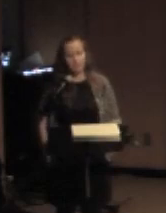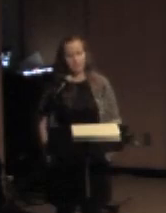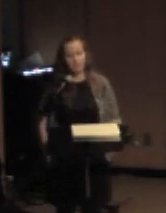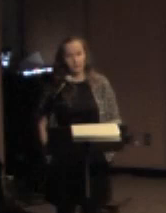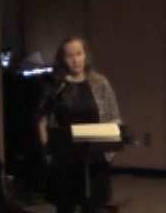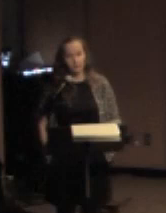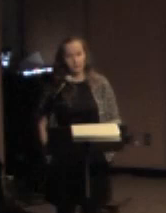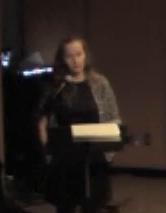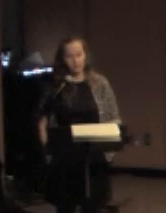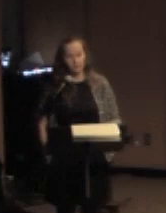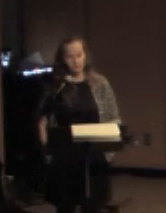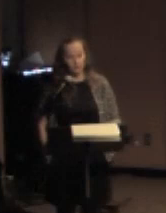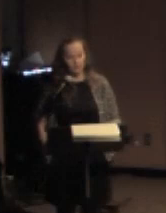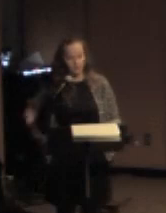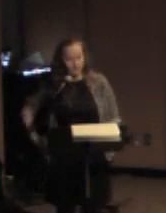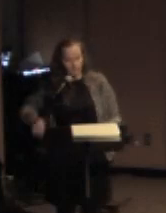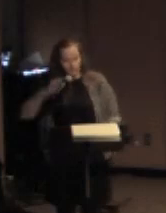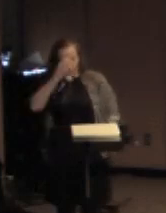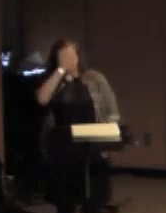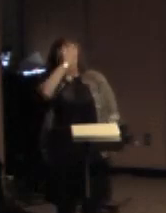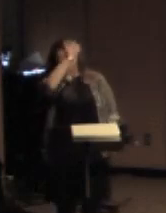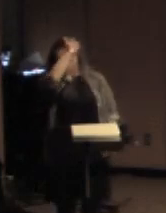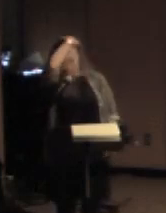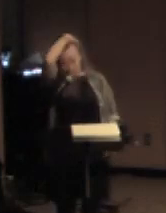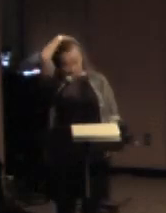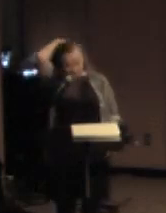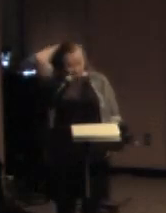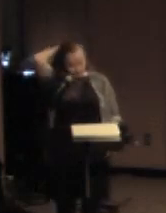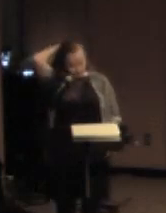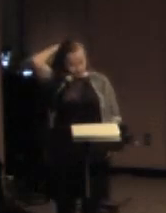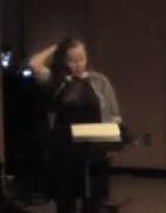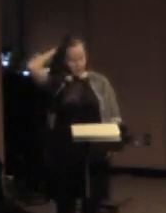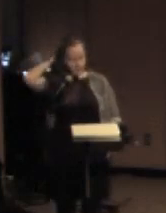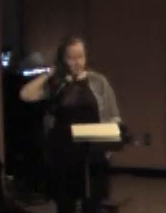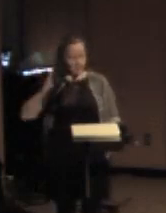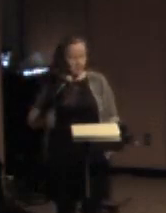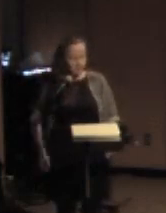ask she drinks yeah